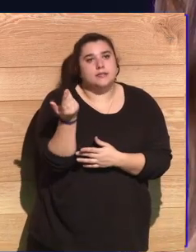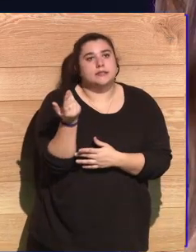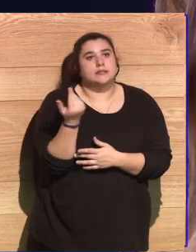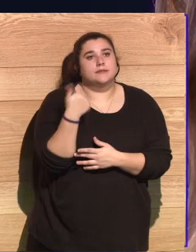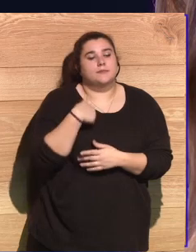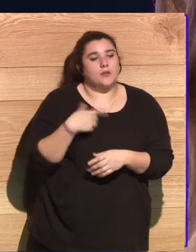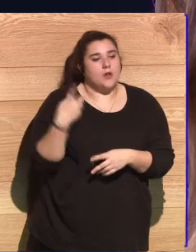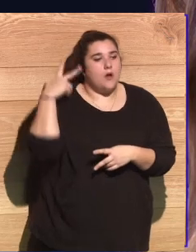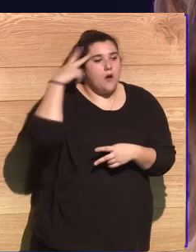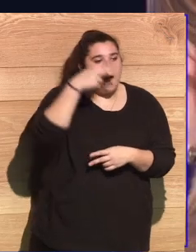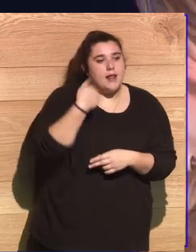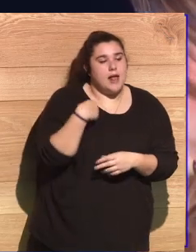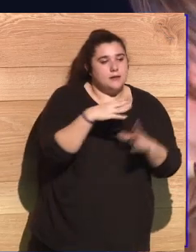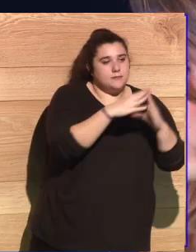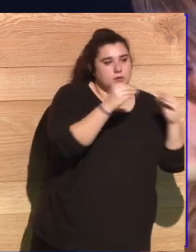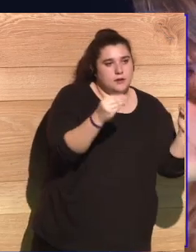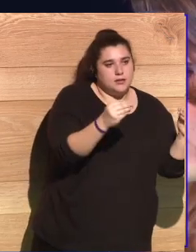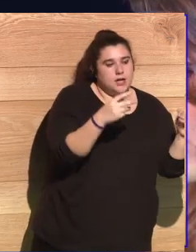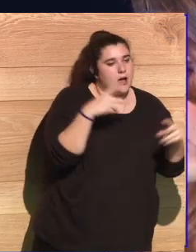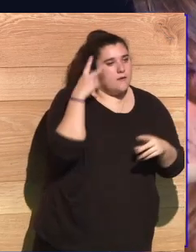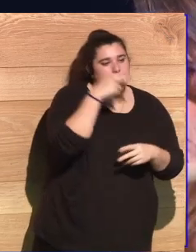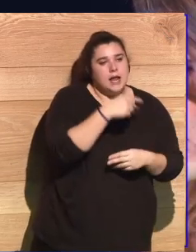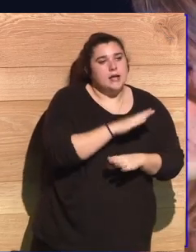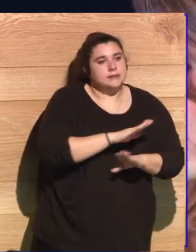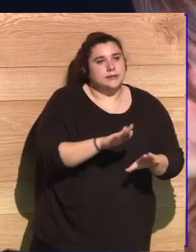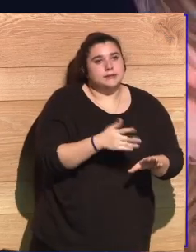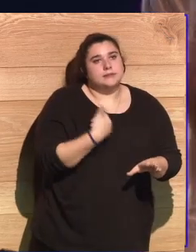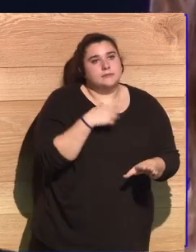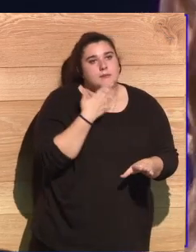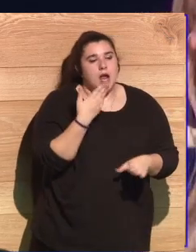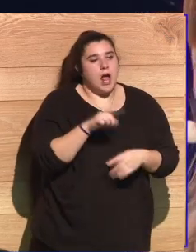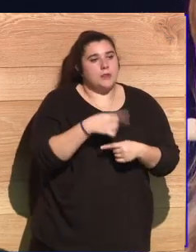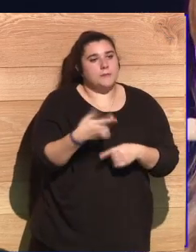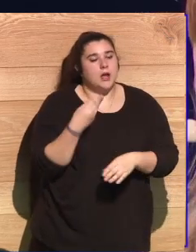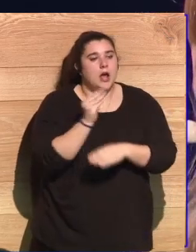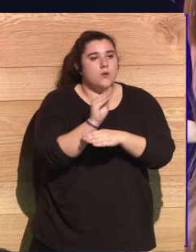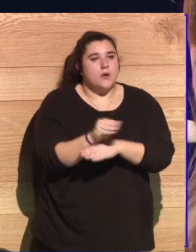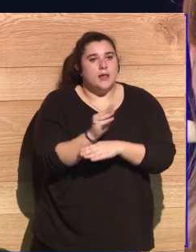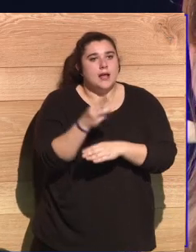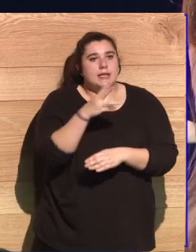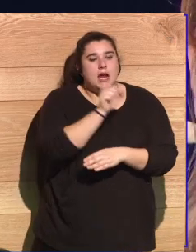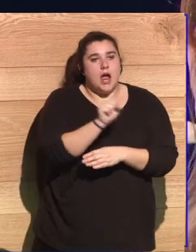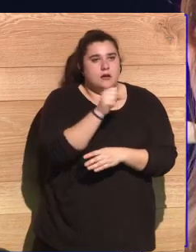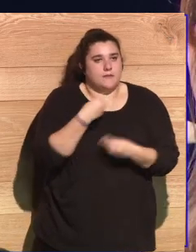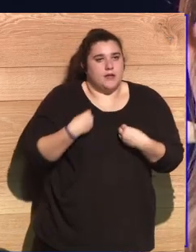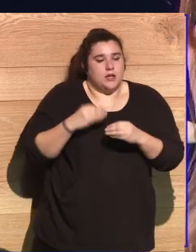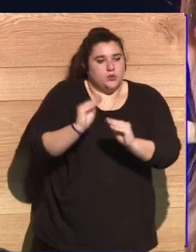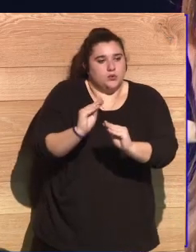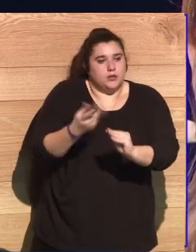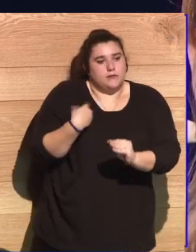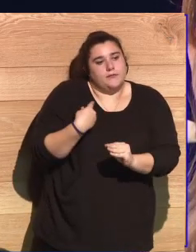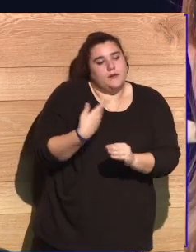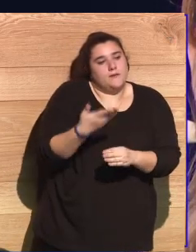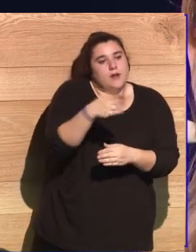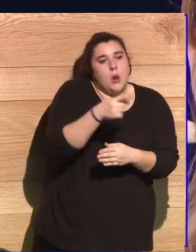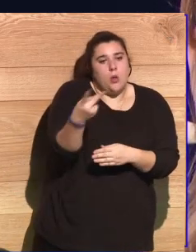university, I moved back to take care of them in the final 3 years of their lives, and they both died of cancer within 4